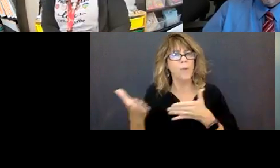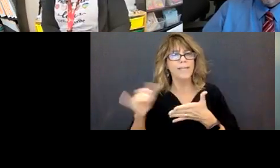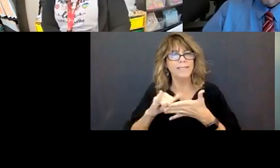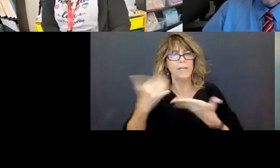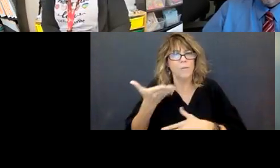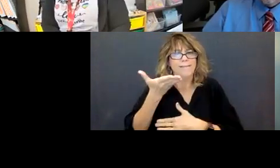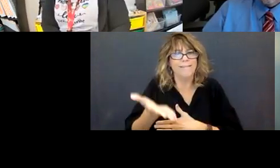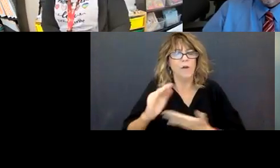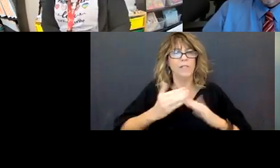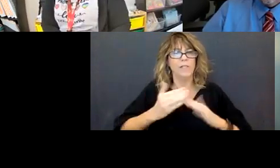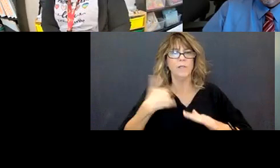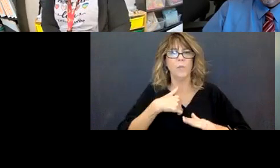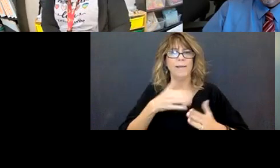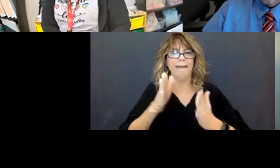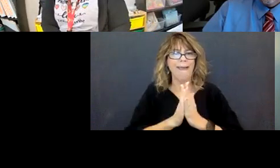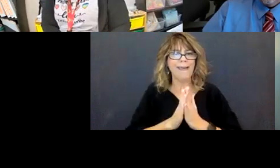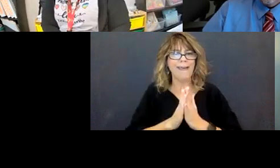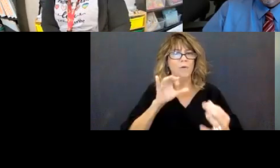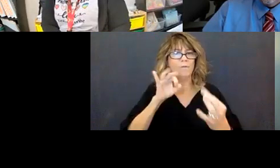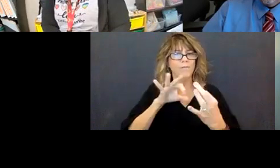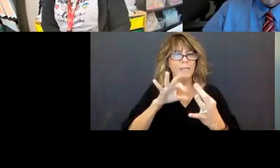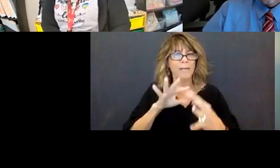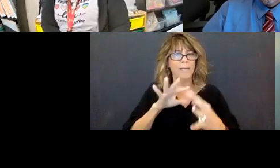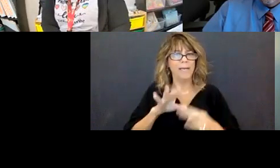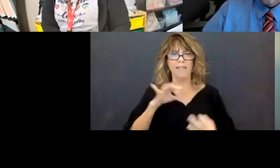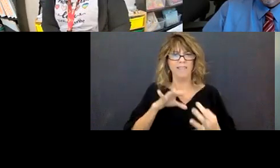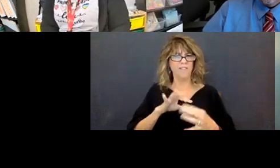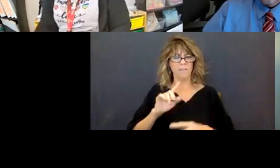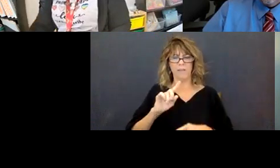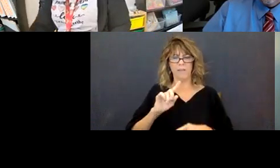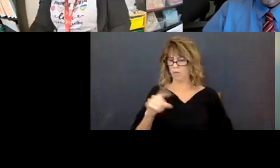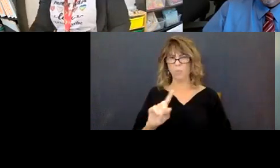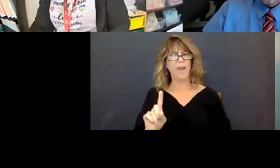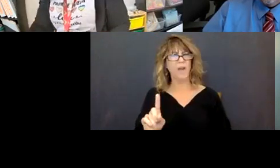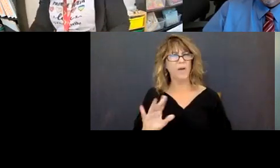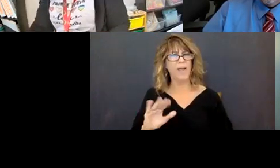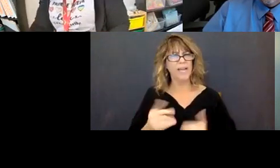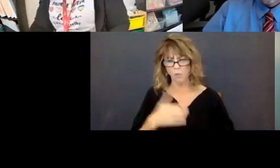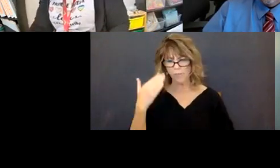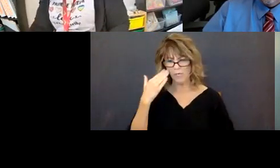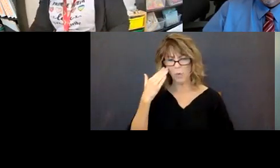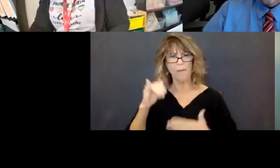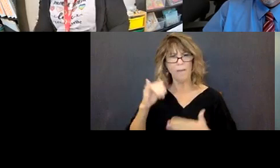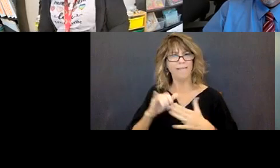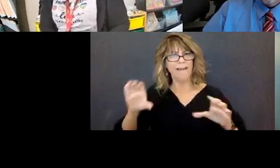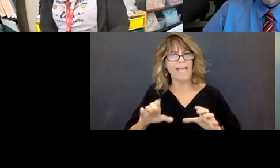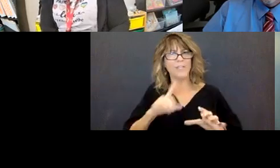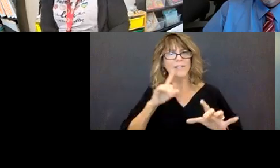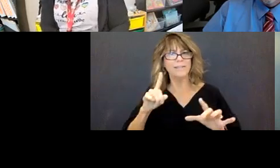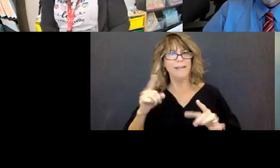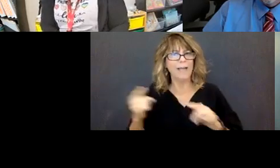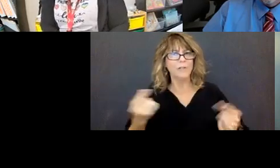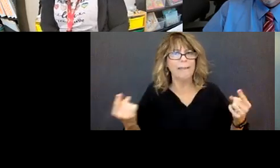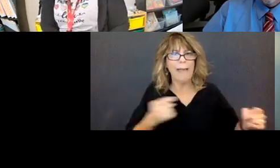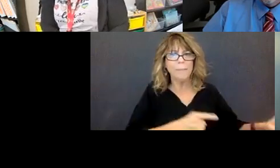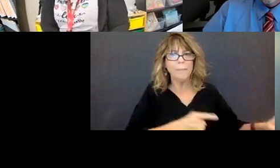feedback. But where does that feedback go? And how do we know as a community that action is being taken by